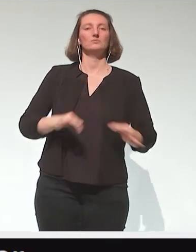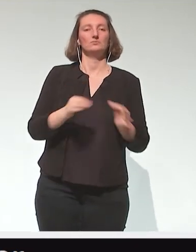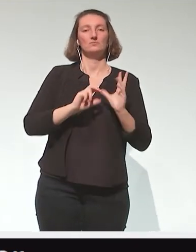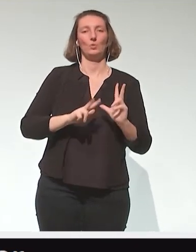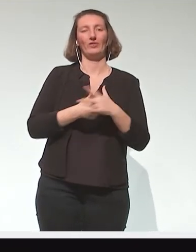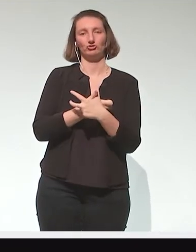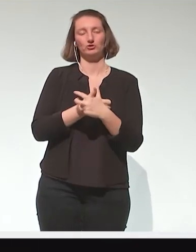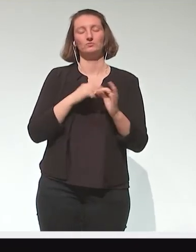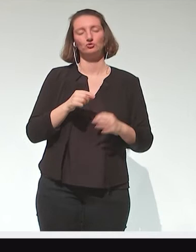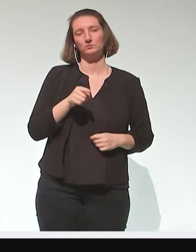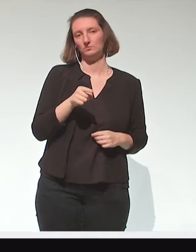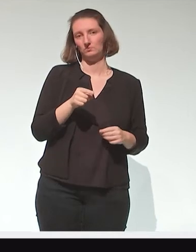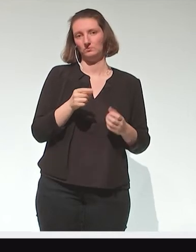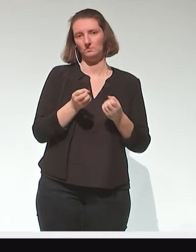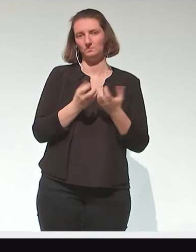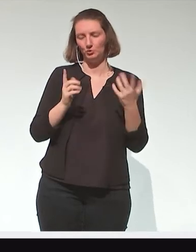In Austria,